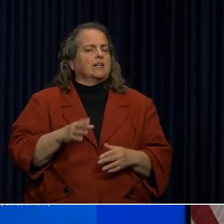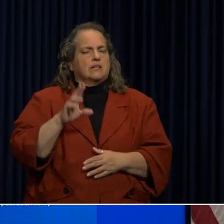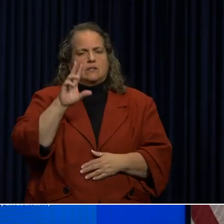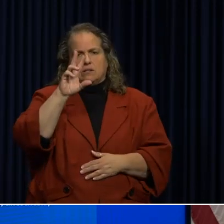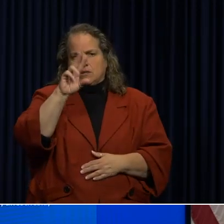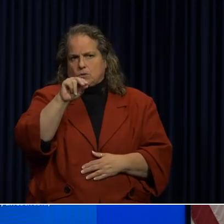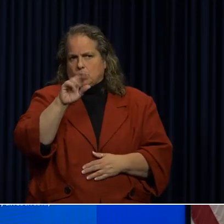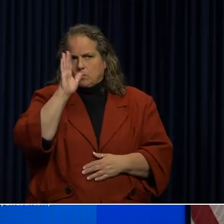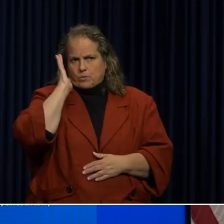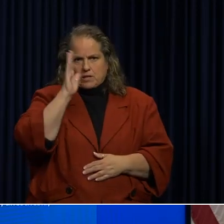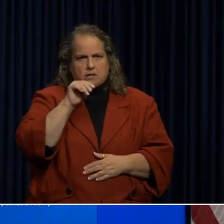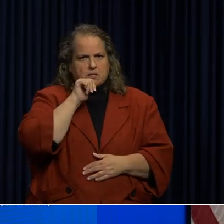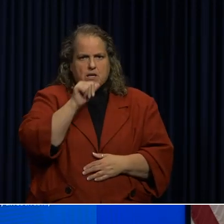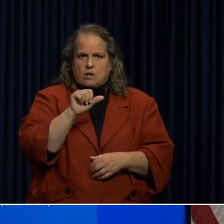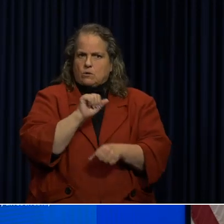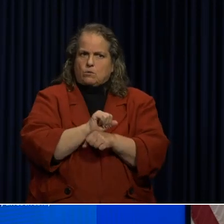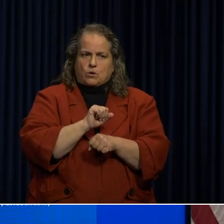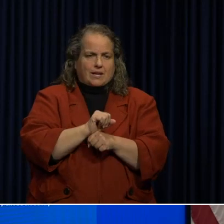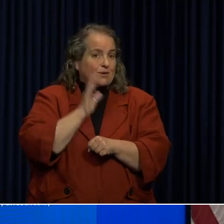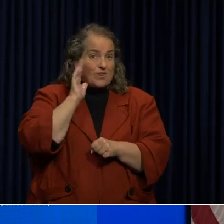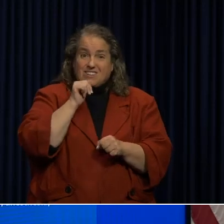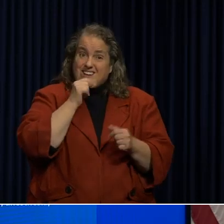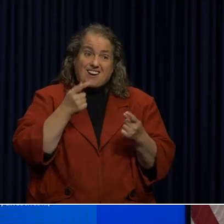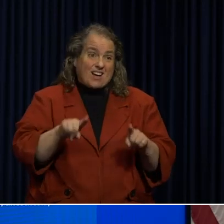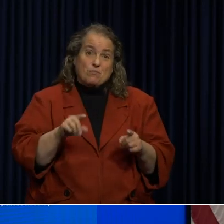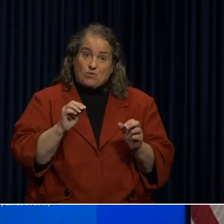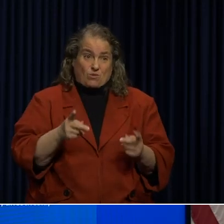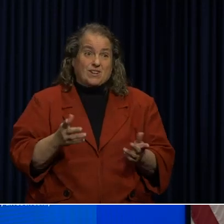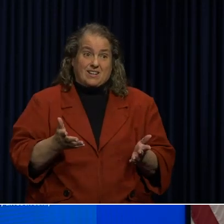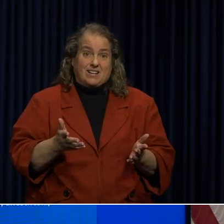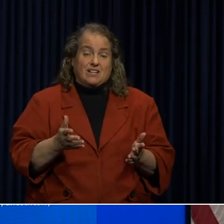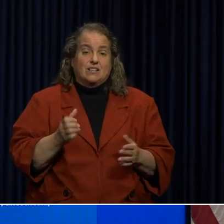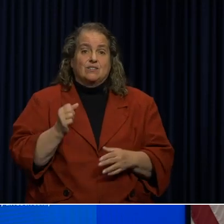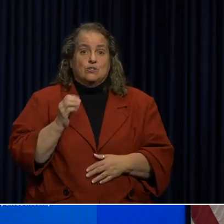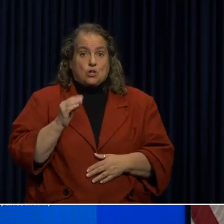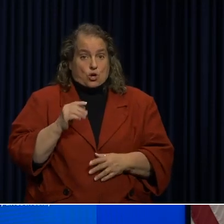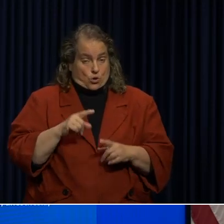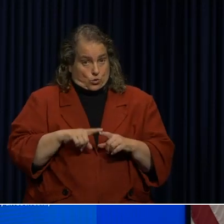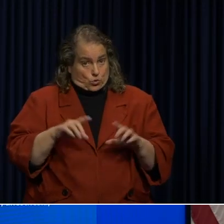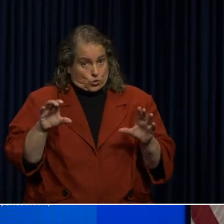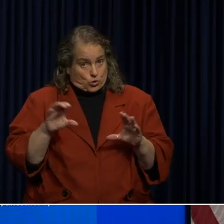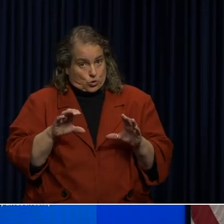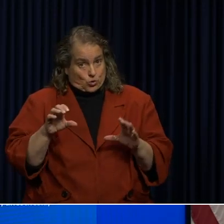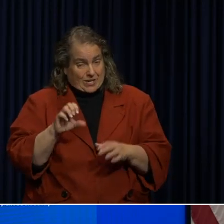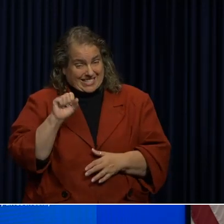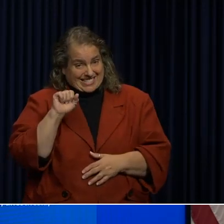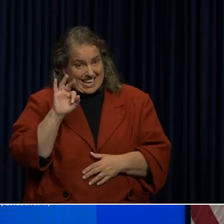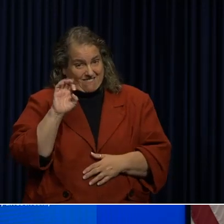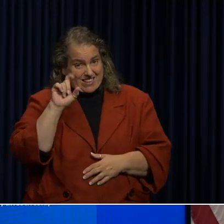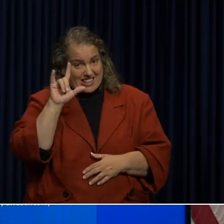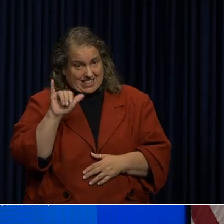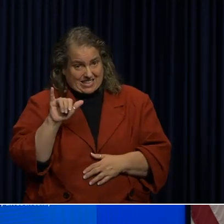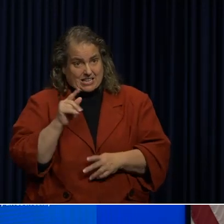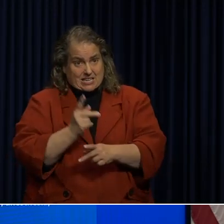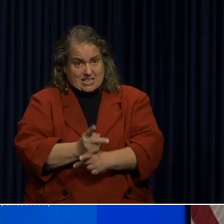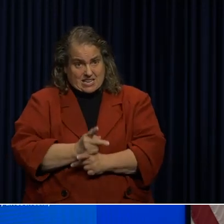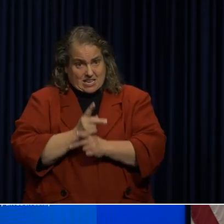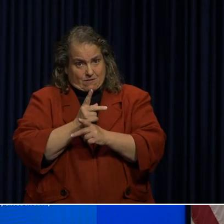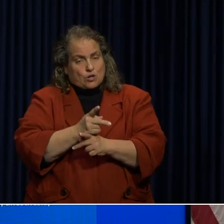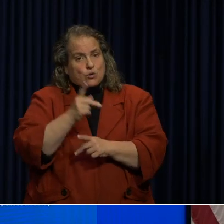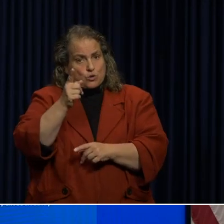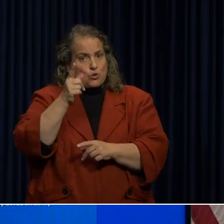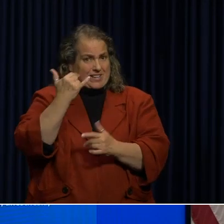it's not going to happen, right? So to do this safely, you're hearing all of these thoughts and